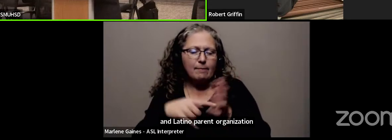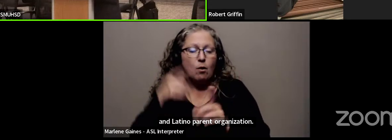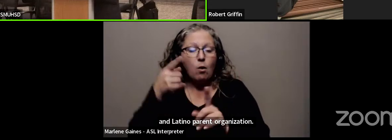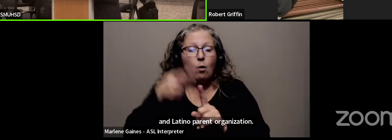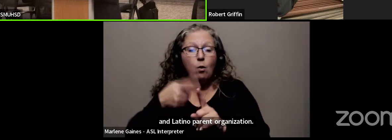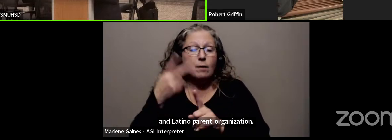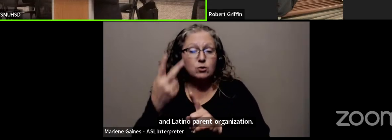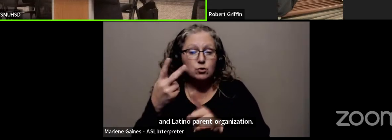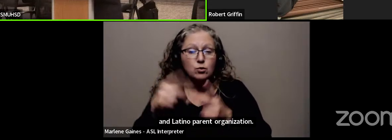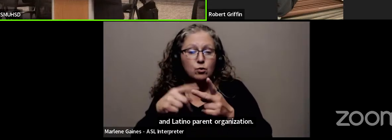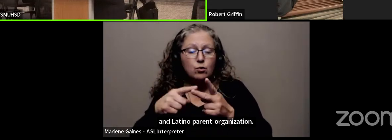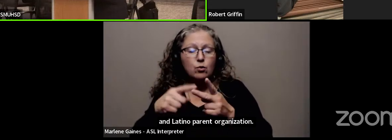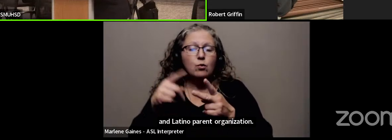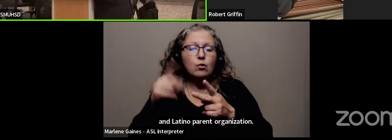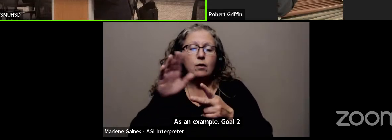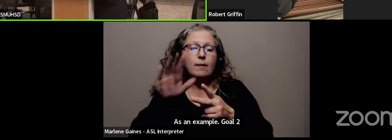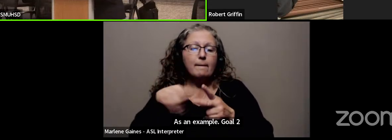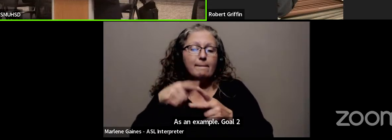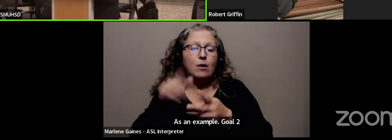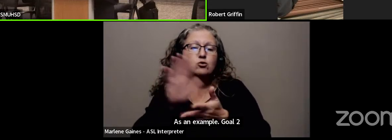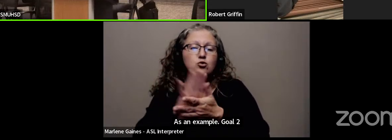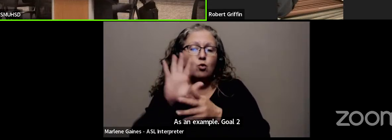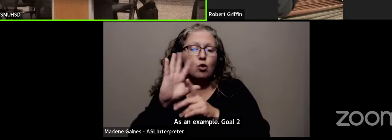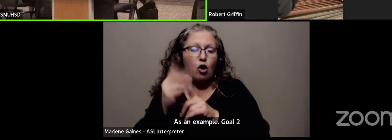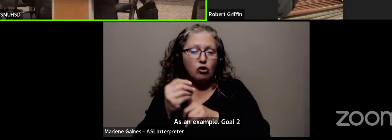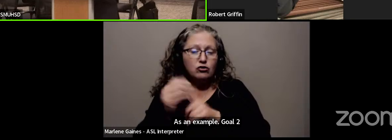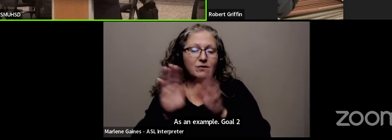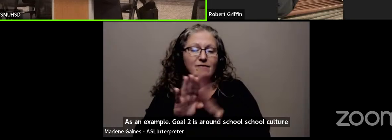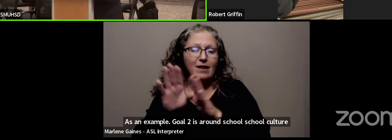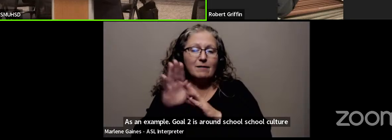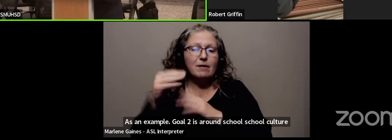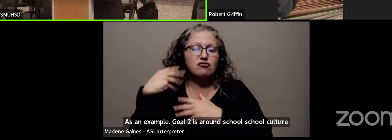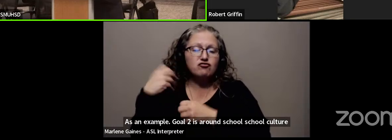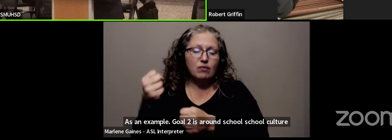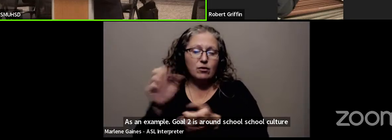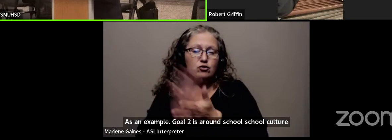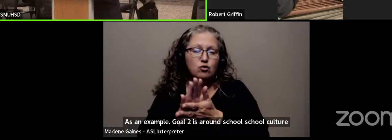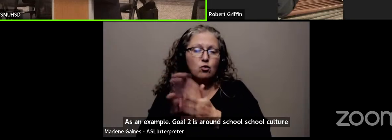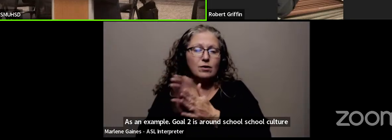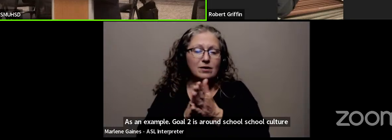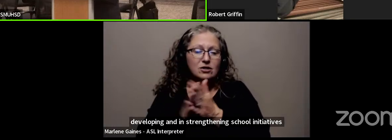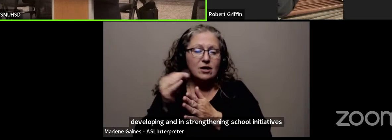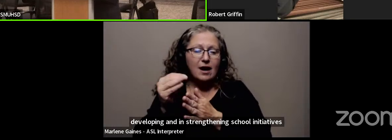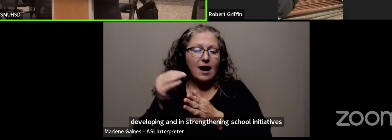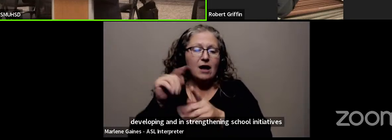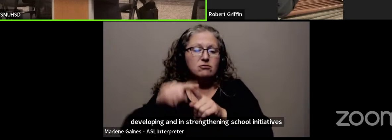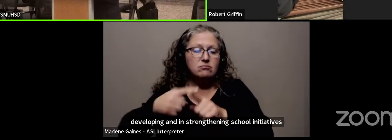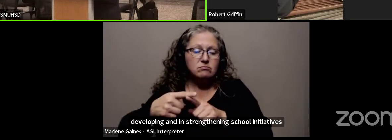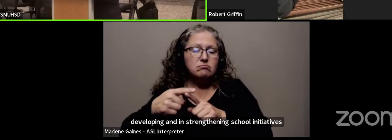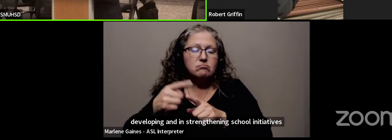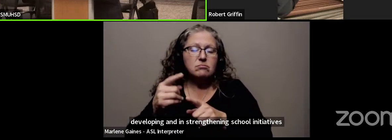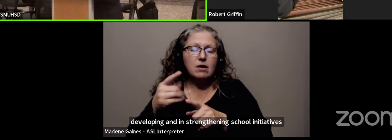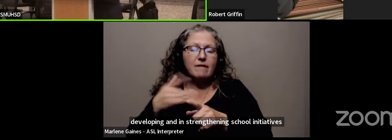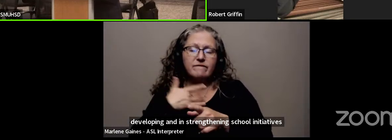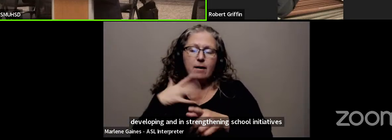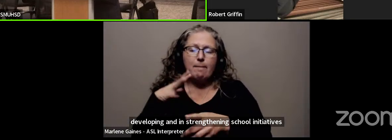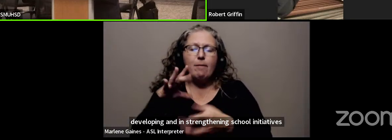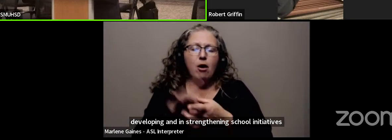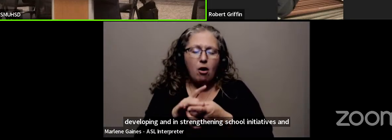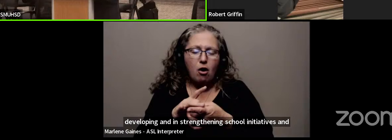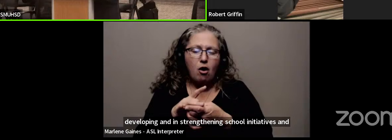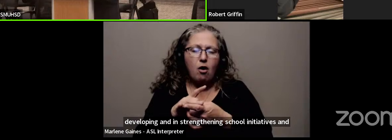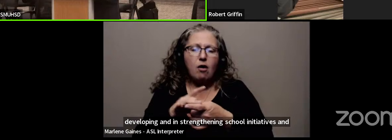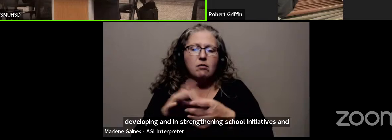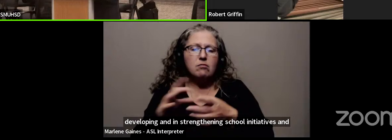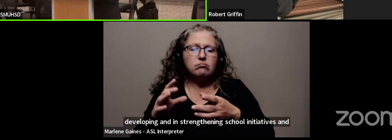2 is around school culture, developing and strengthening school initiatives and cultivating a sense of belonging and connectedness. And as